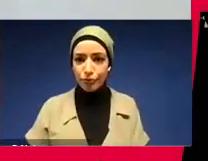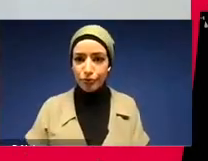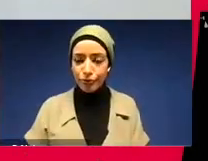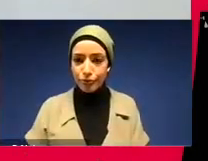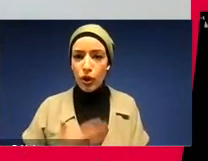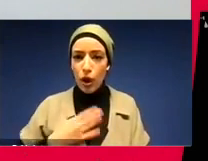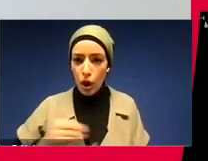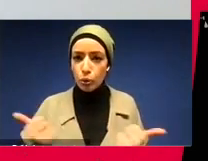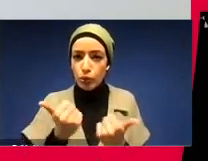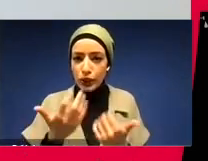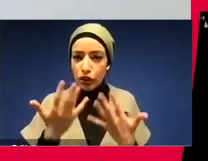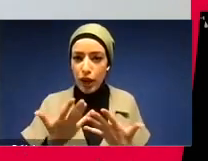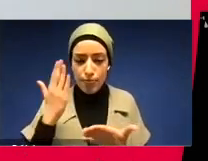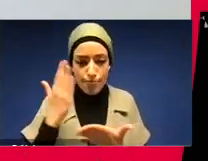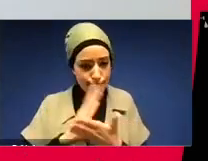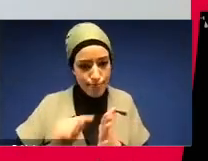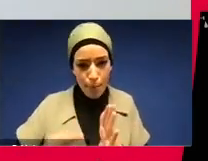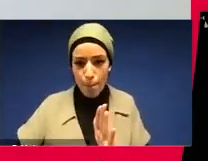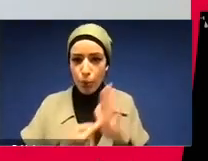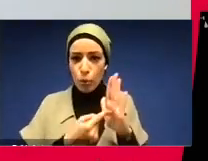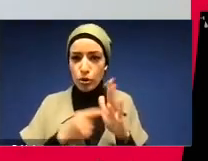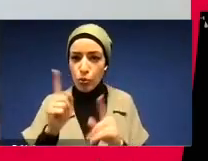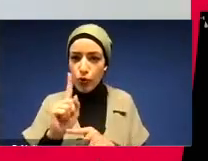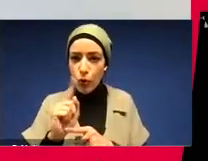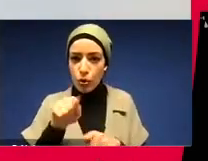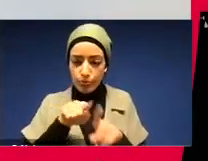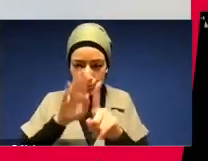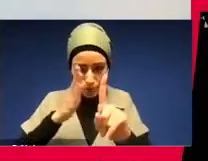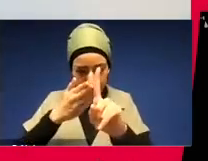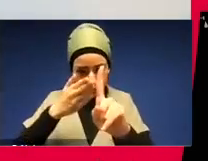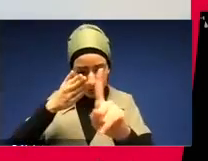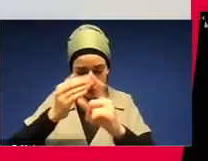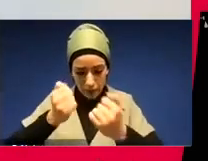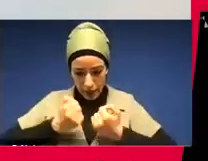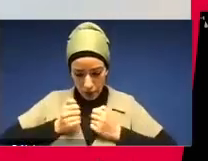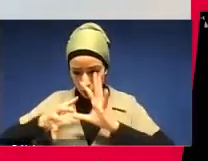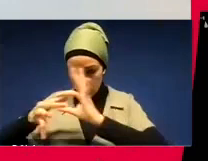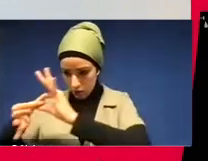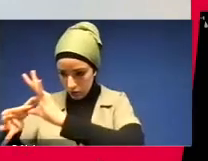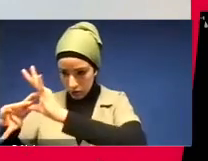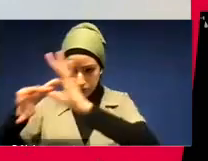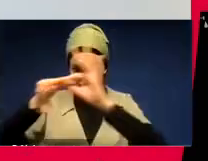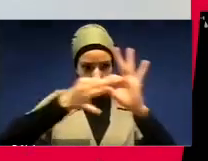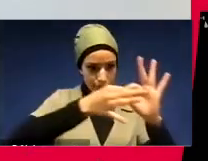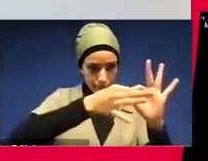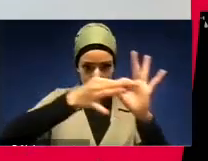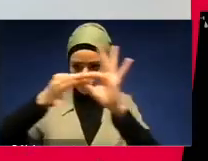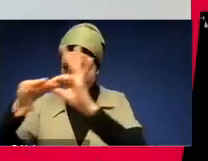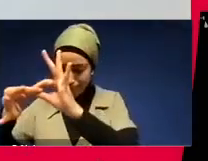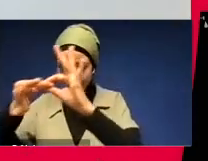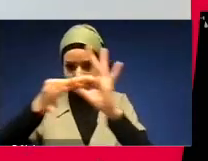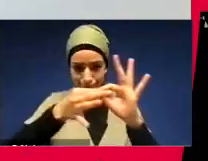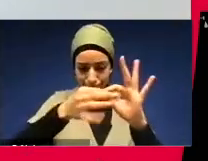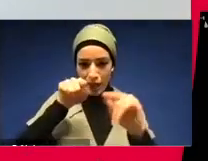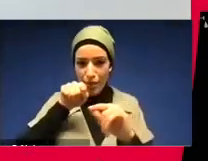it's so important to recognize our connectedness, but it's also important to recognize that that's not